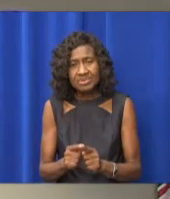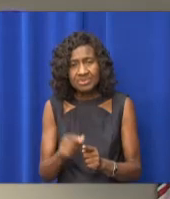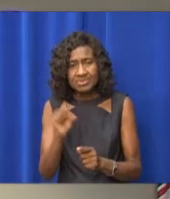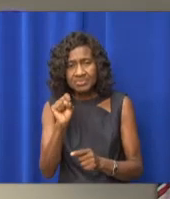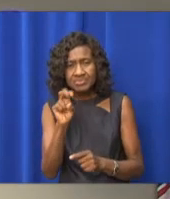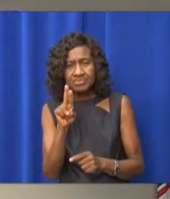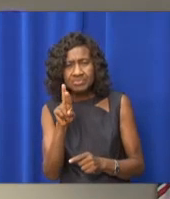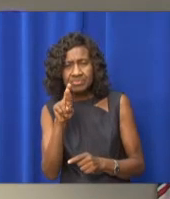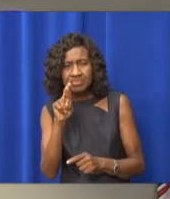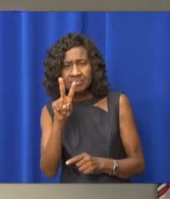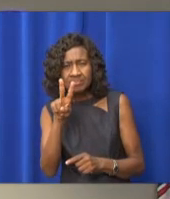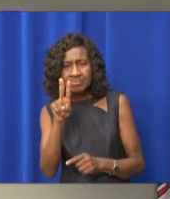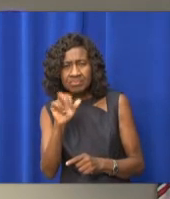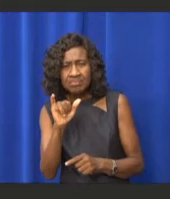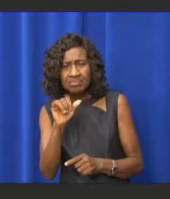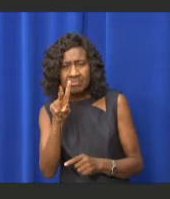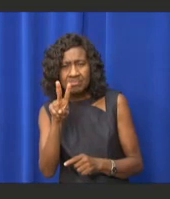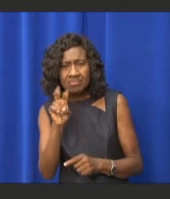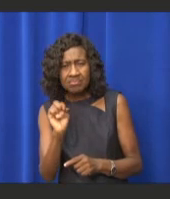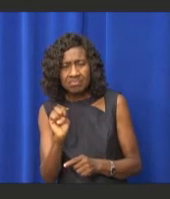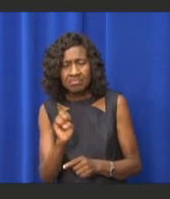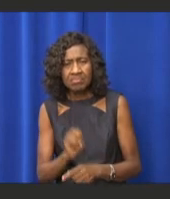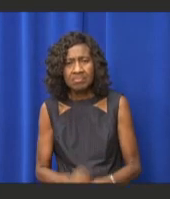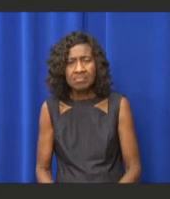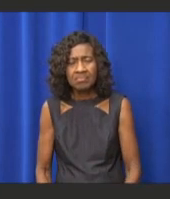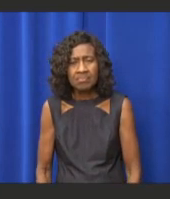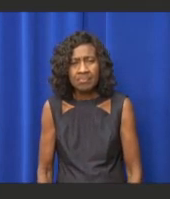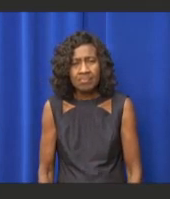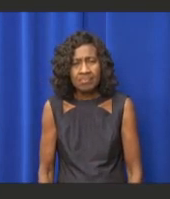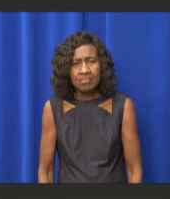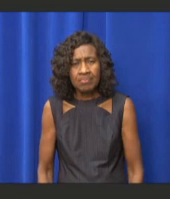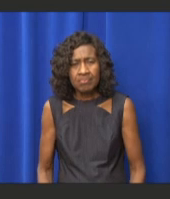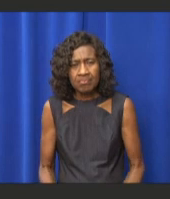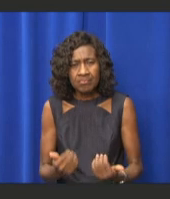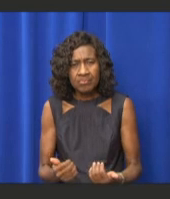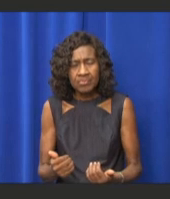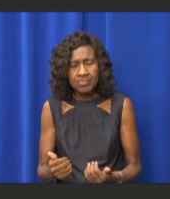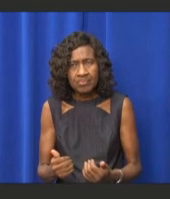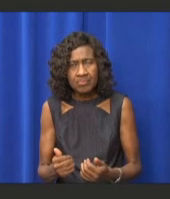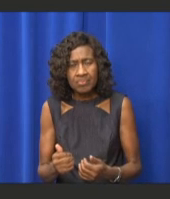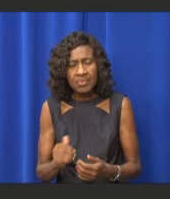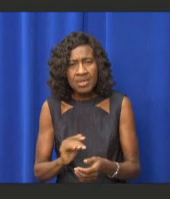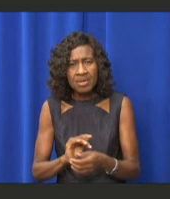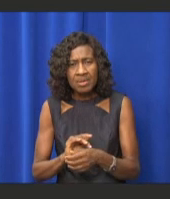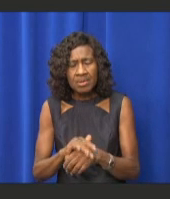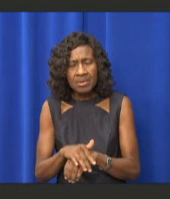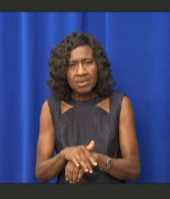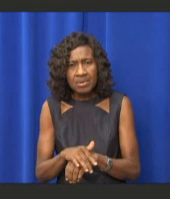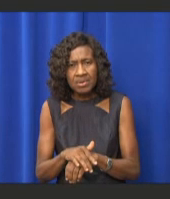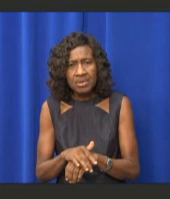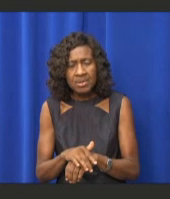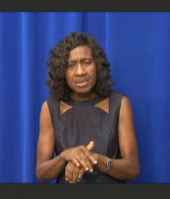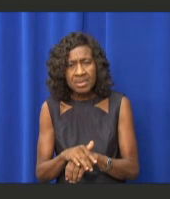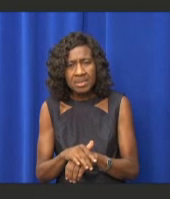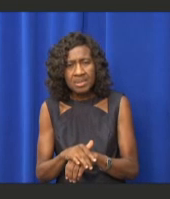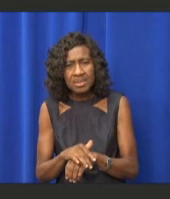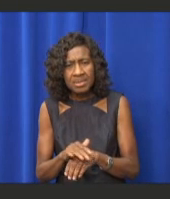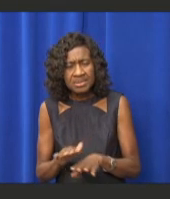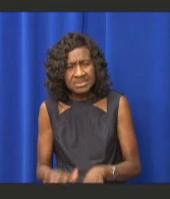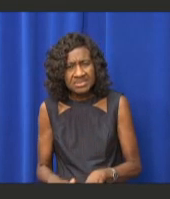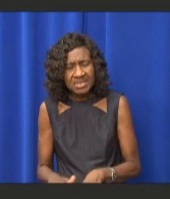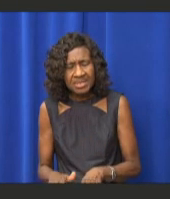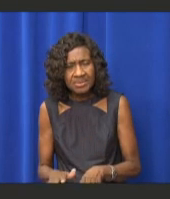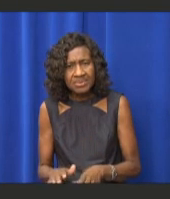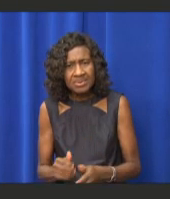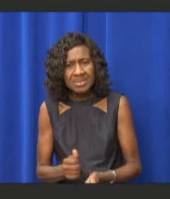Agreed. The second question, they're speaking on Early Childhood Assistance Program, ECAP, and that's an agreement between parents and the Ministry